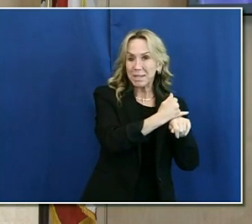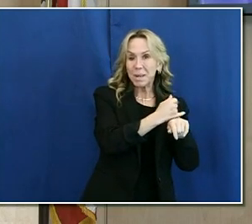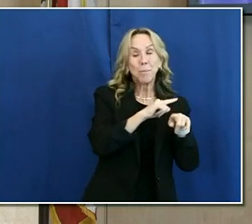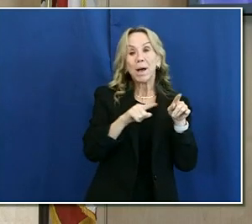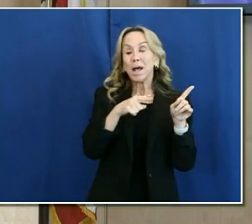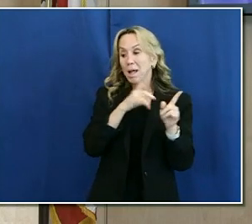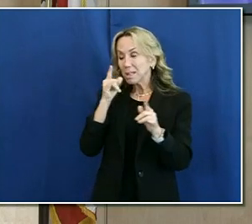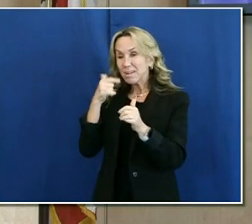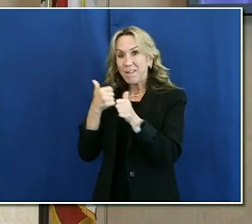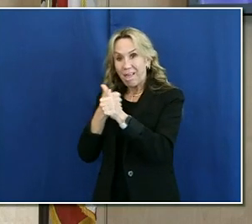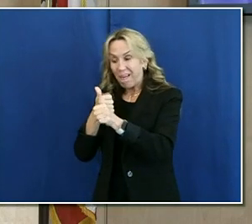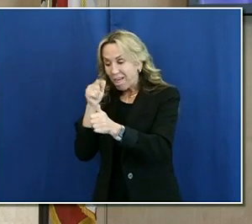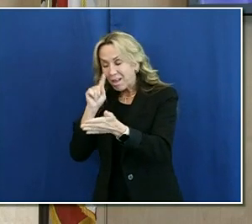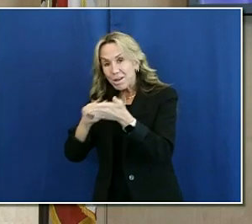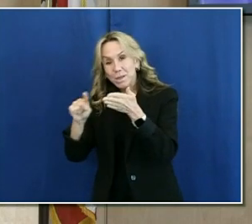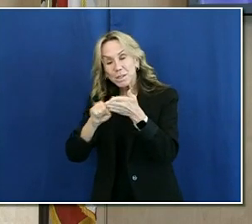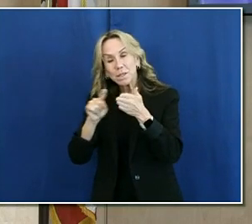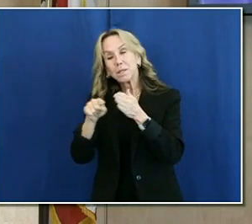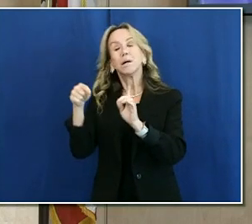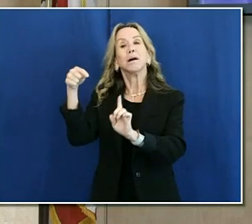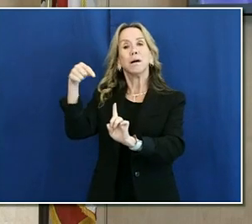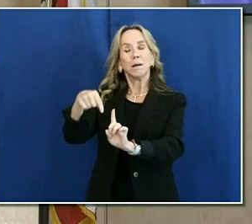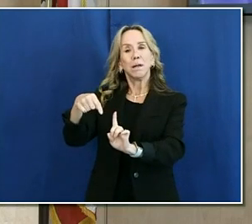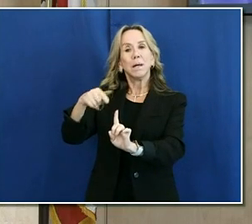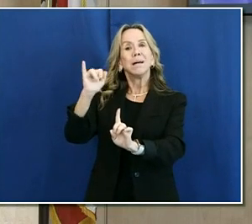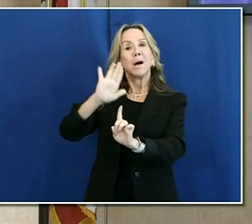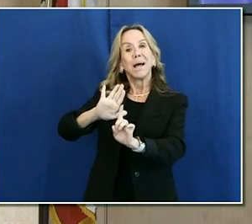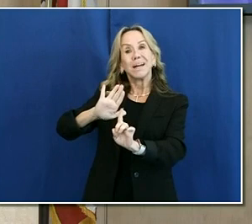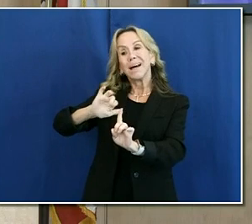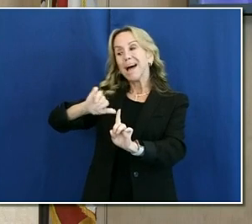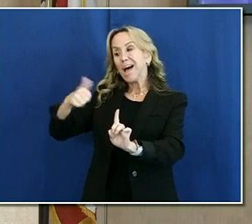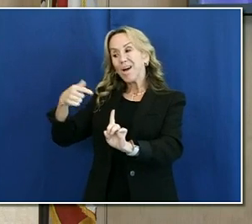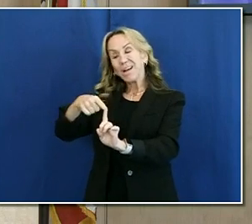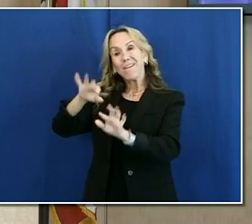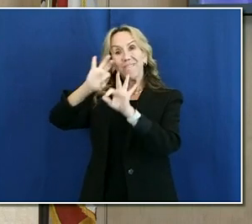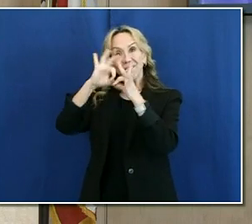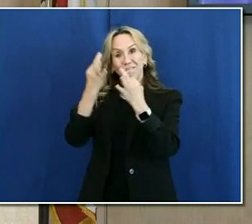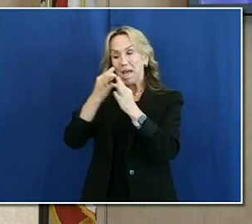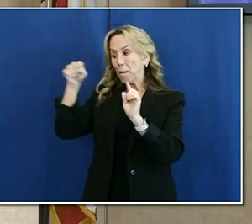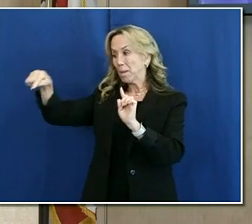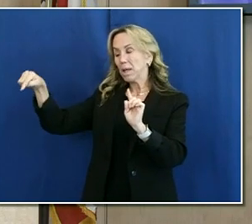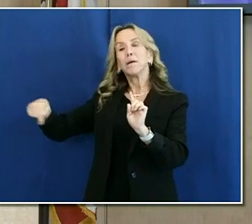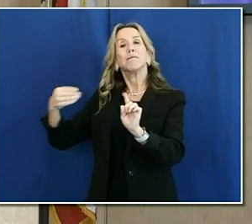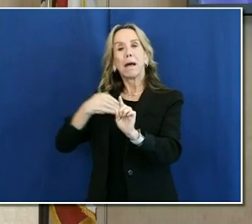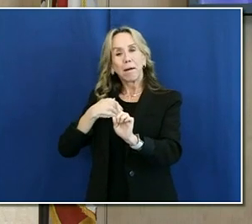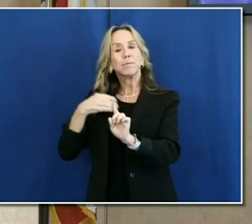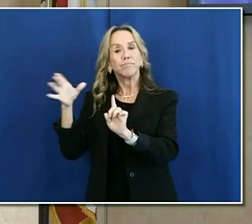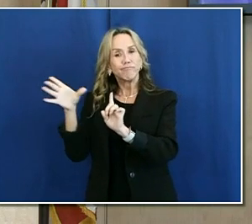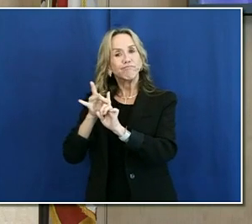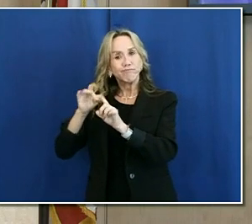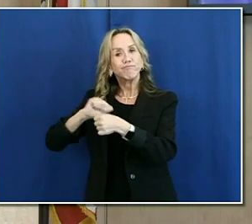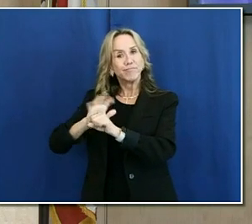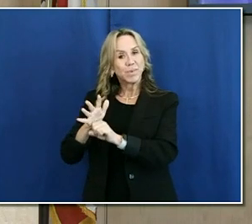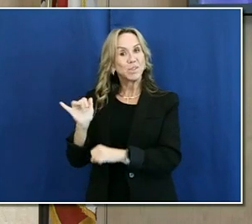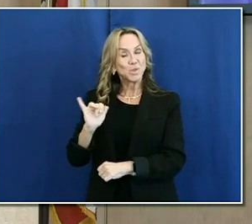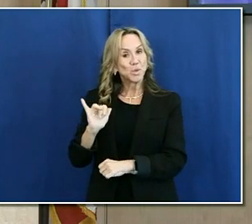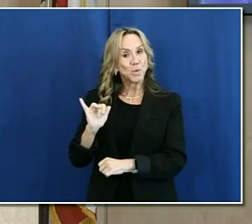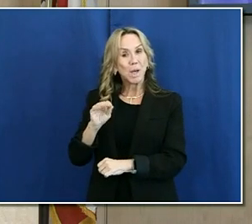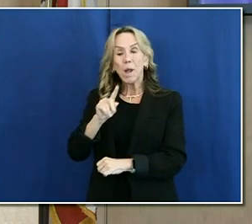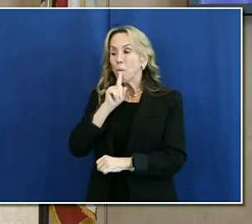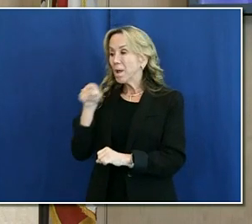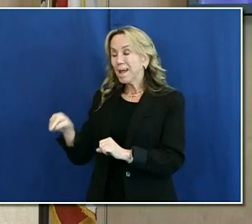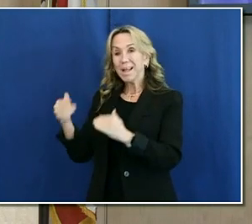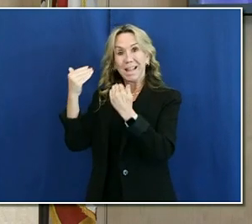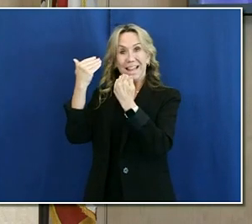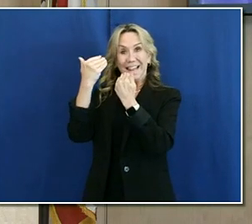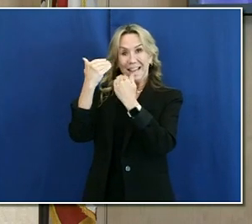home, again, outside the county, were also diagnosed with COVID. This person had very limited activity in the county and